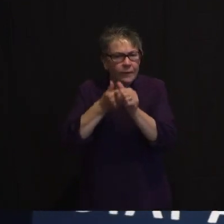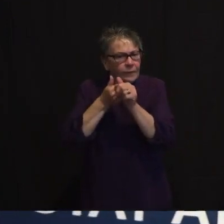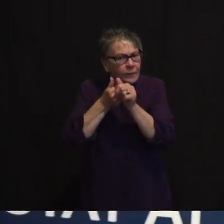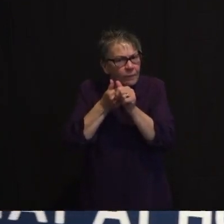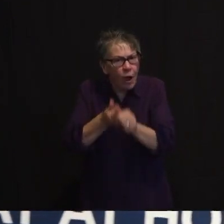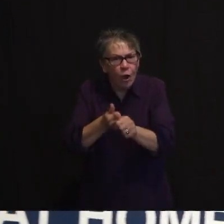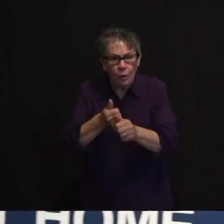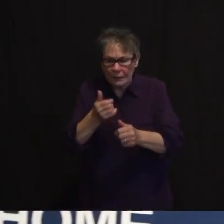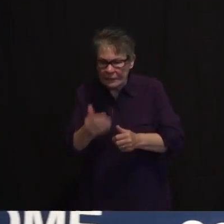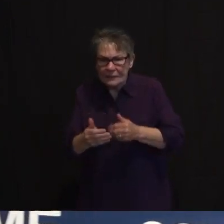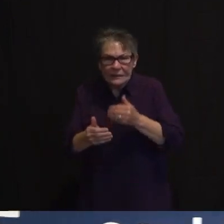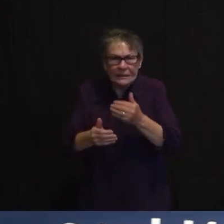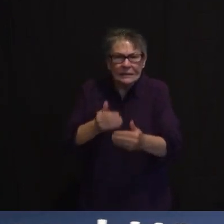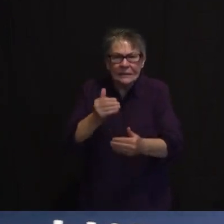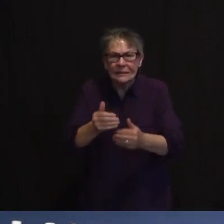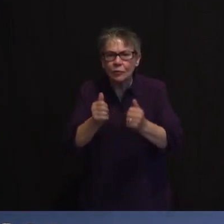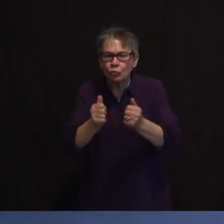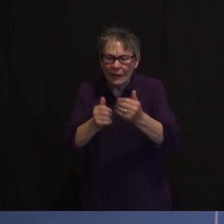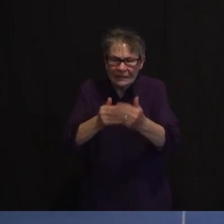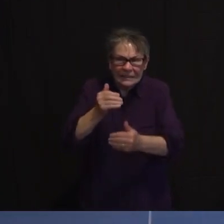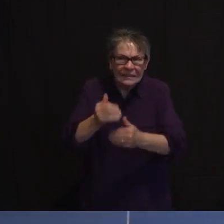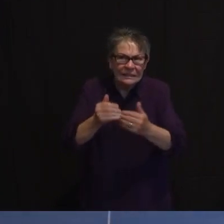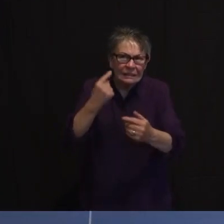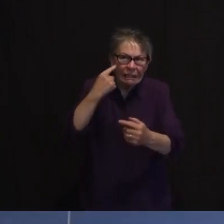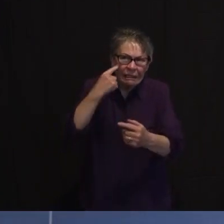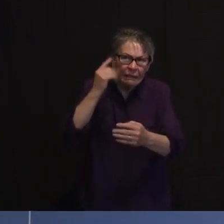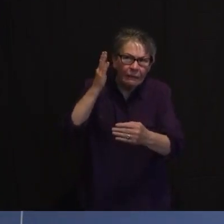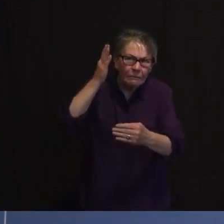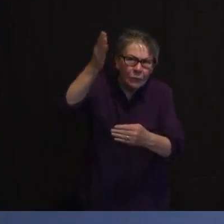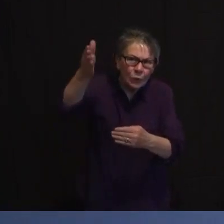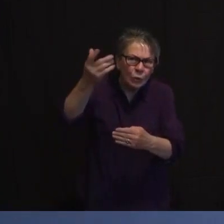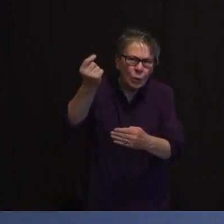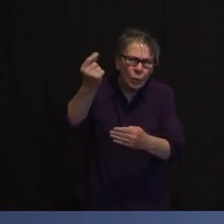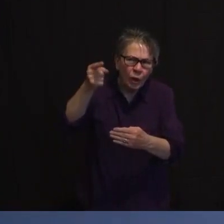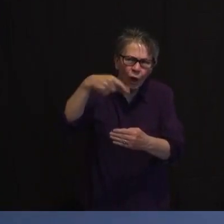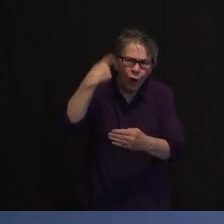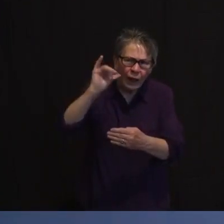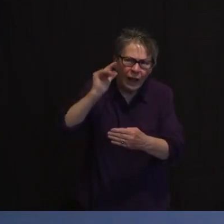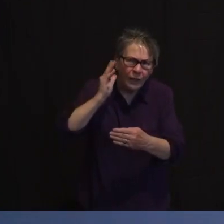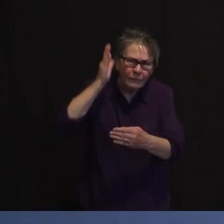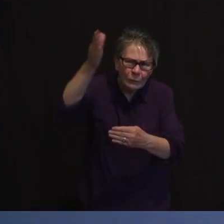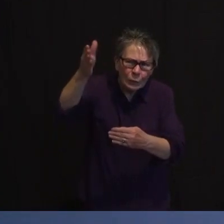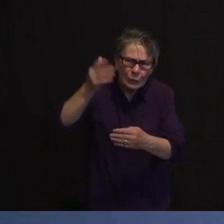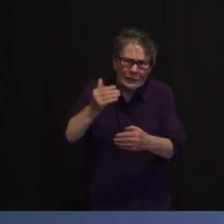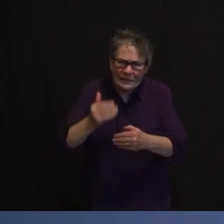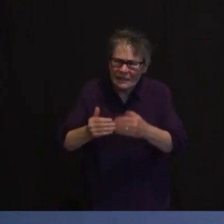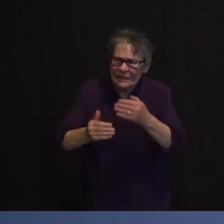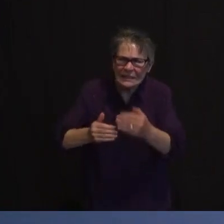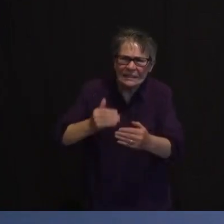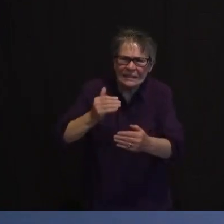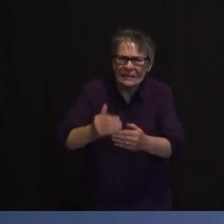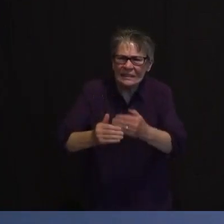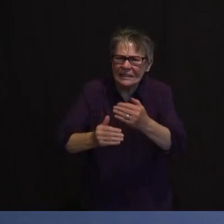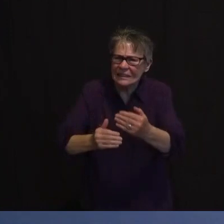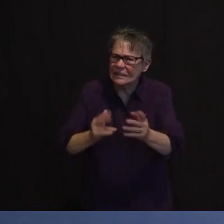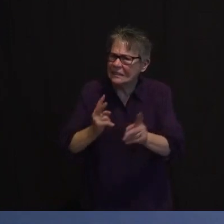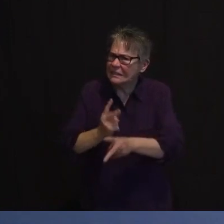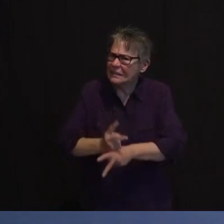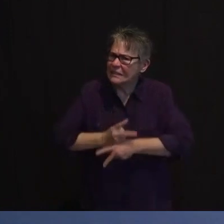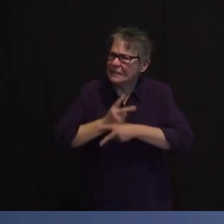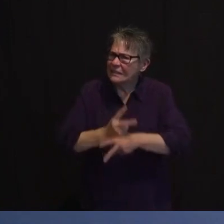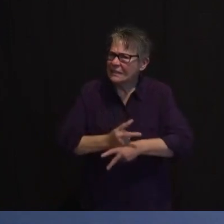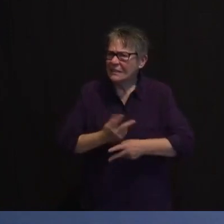On the drugs, my understanding is we did get a drug distribution to central procurement, and that'll